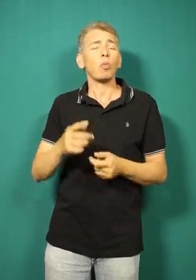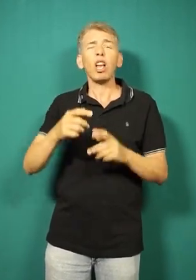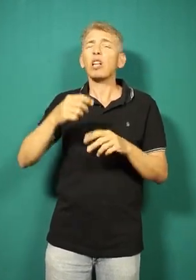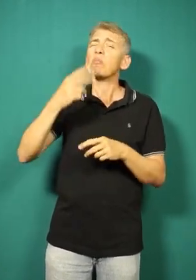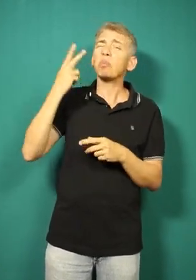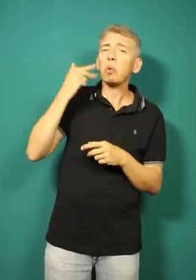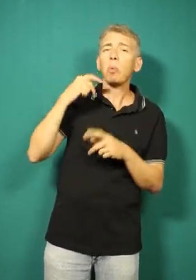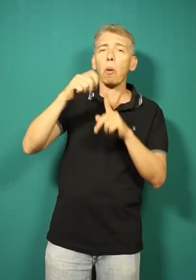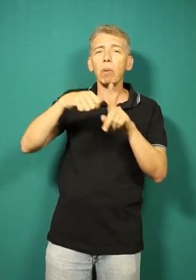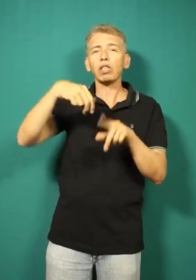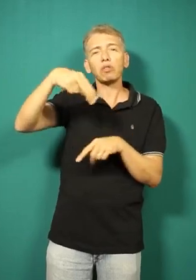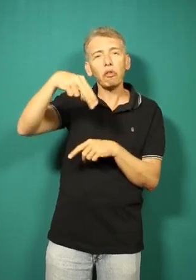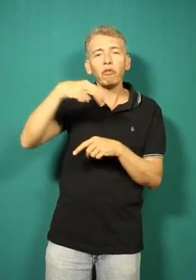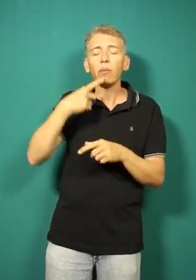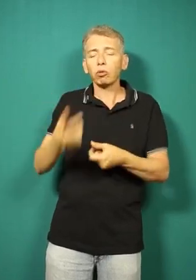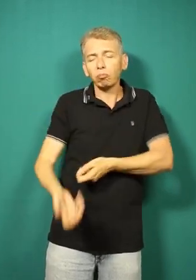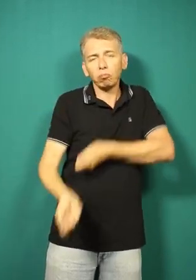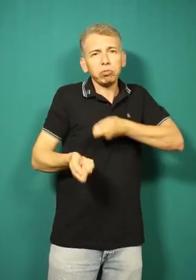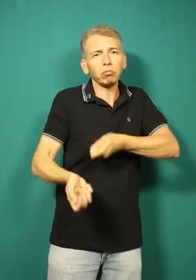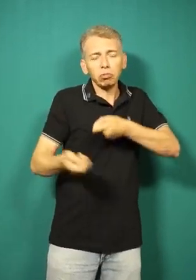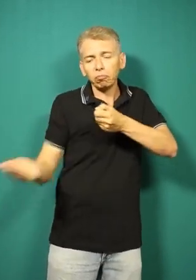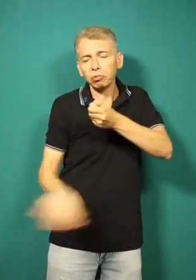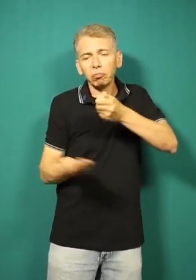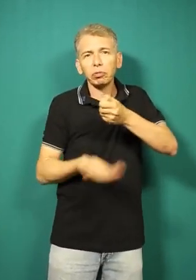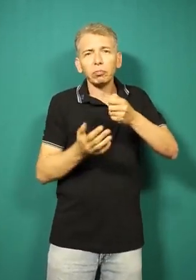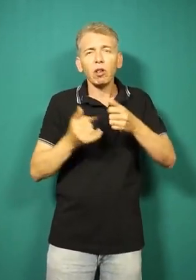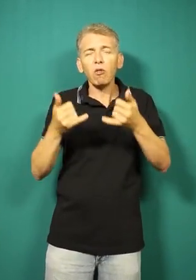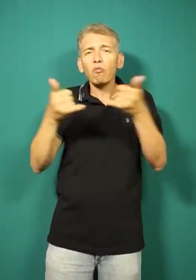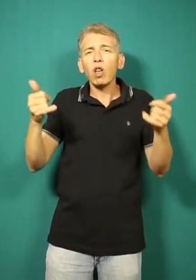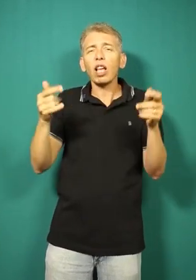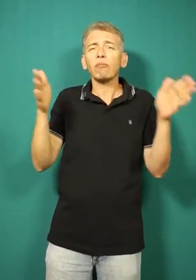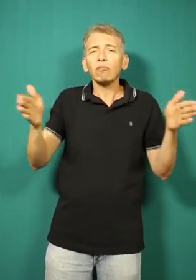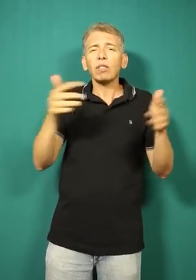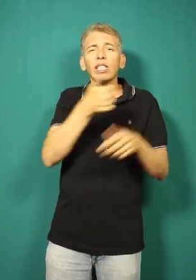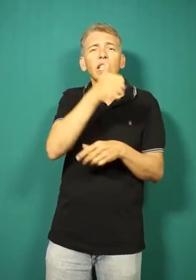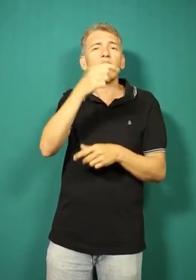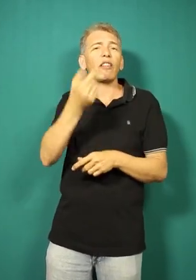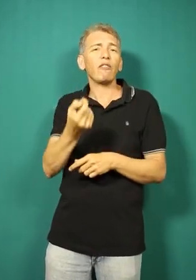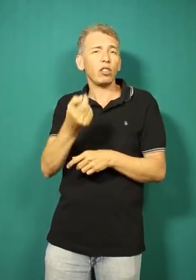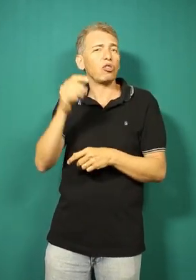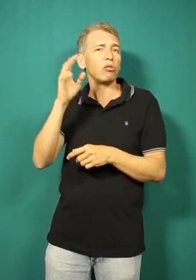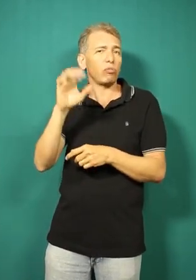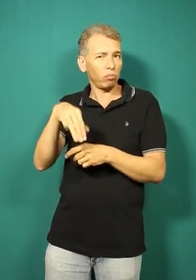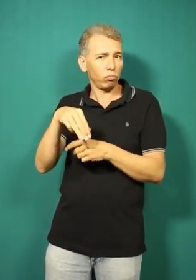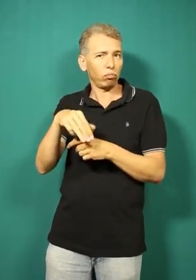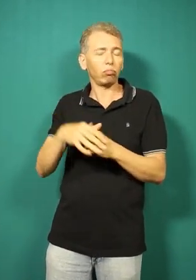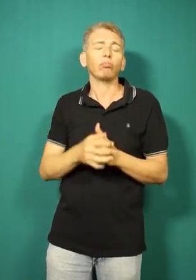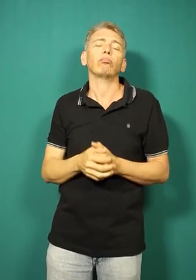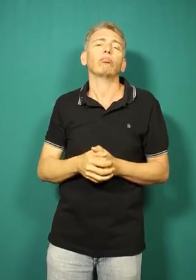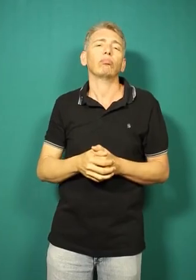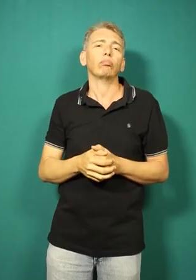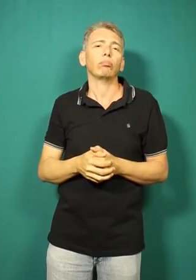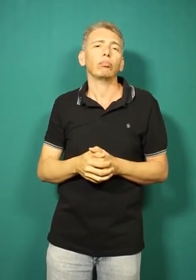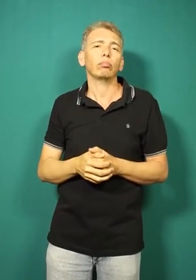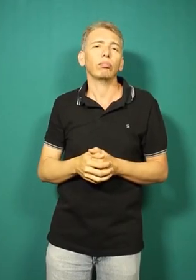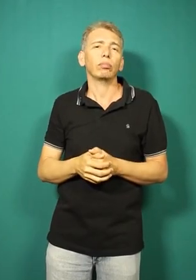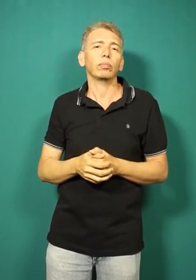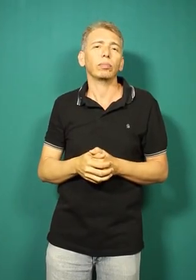In the middle of November, kozo shrubs are harvested and cut into 120 cm length